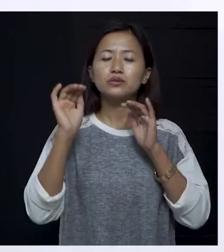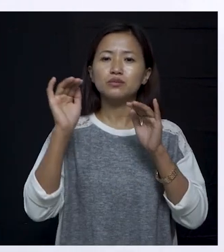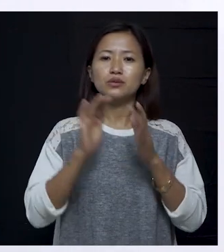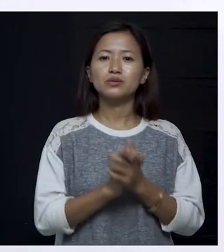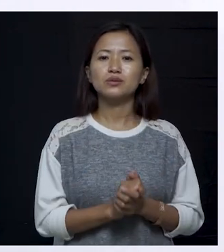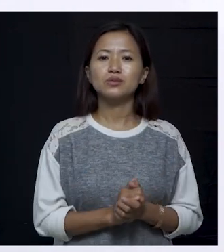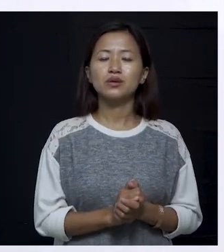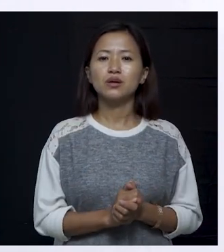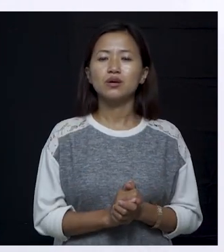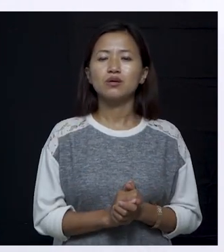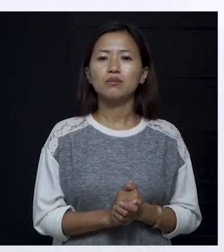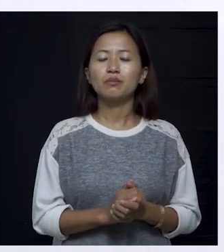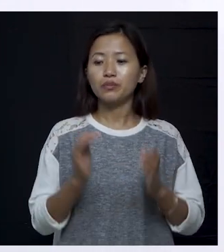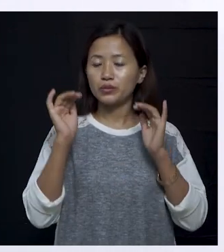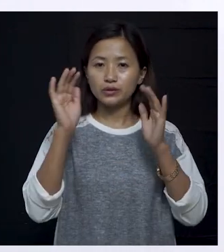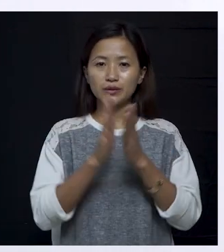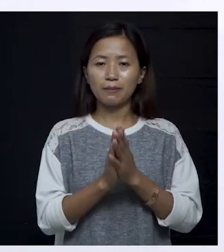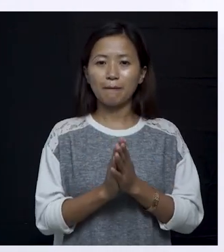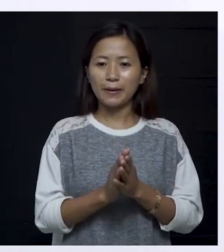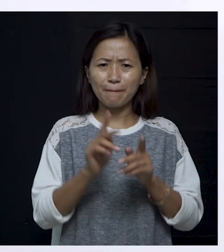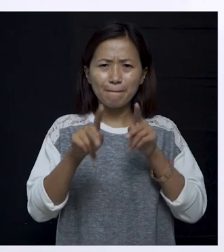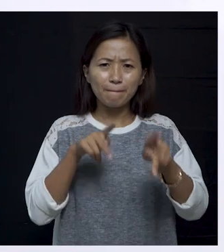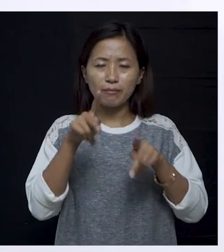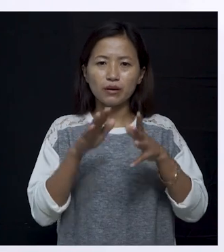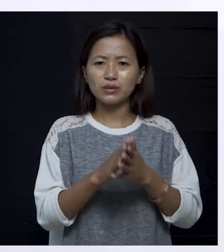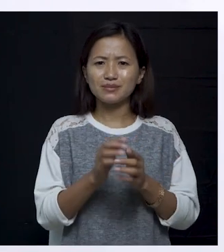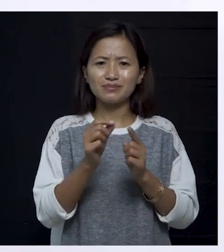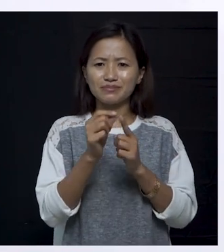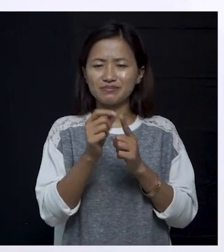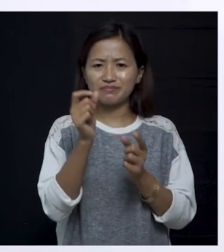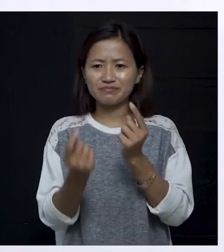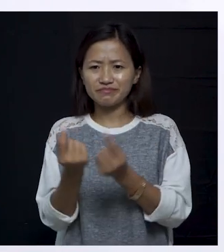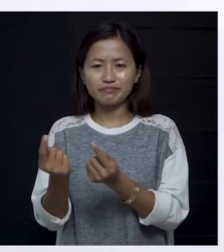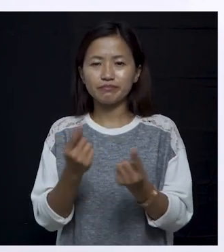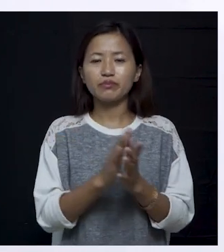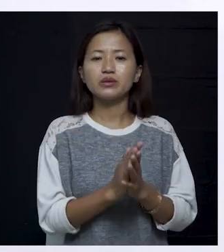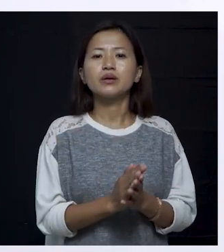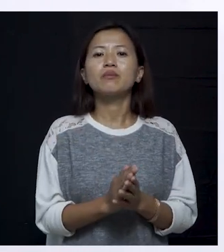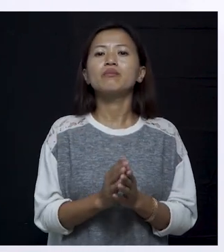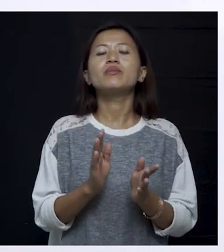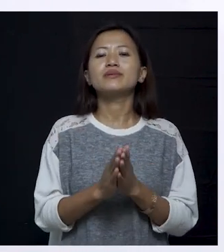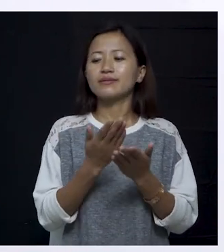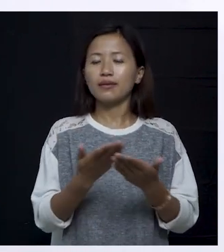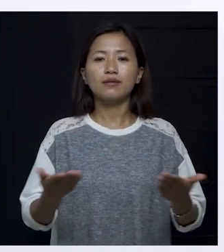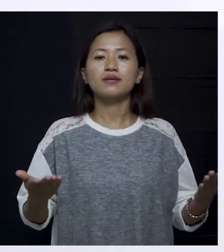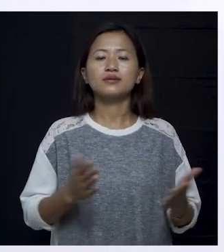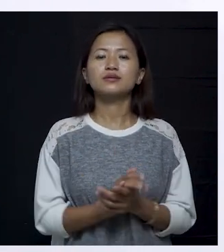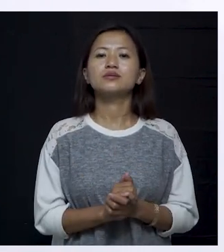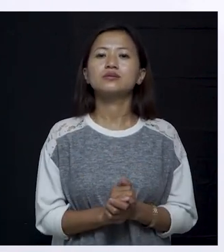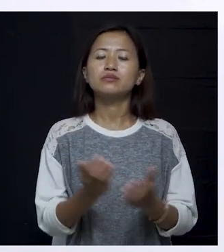to protect public property. And I feel that that is very, very important, okay? We are supposed to